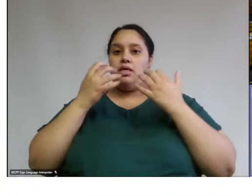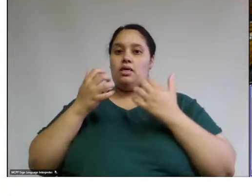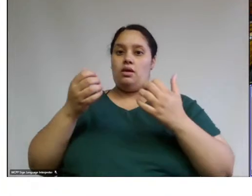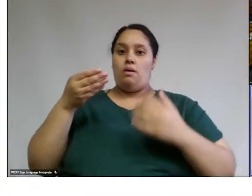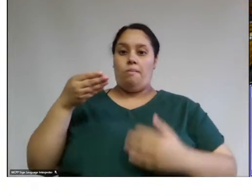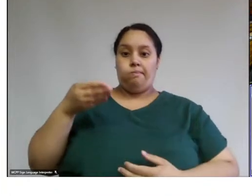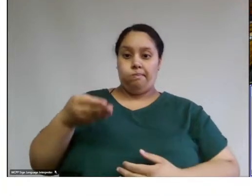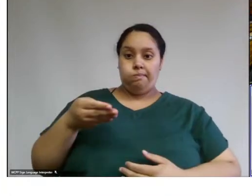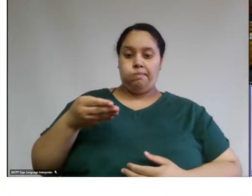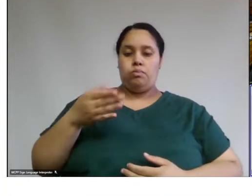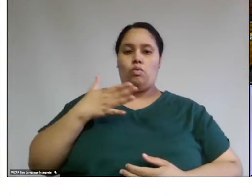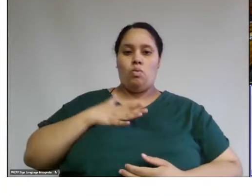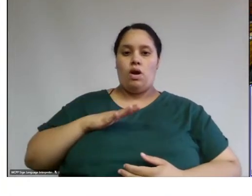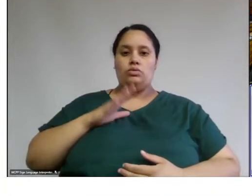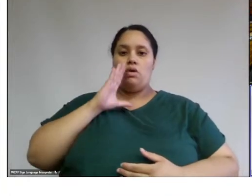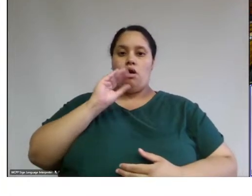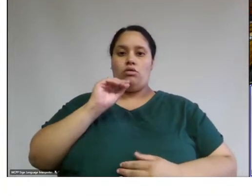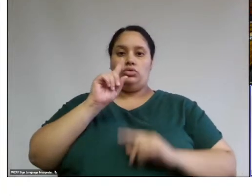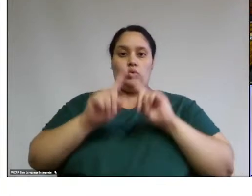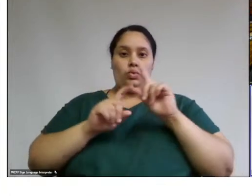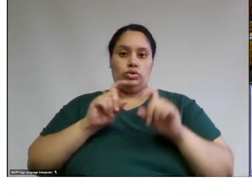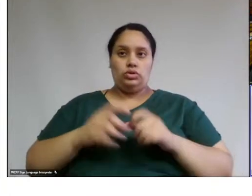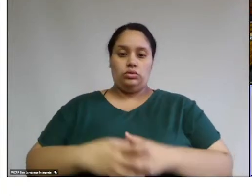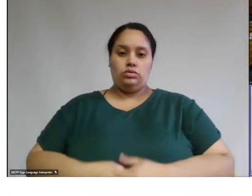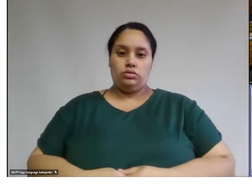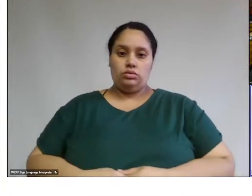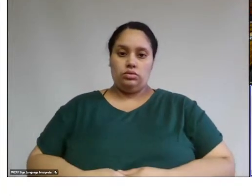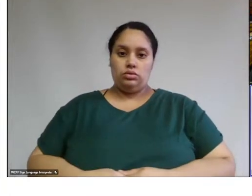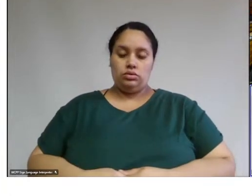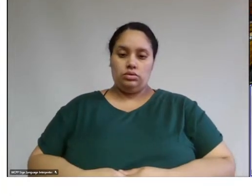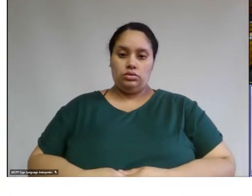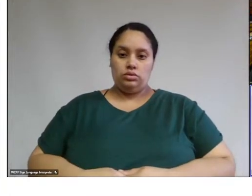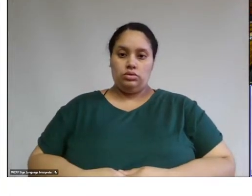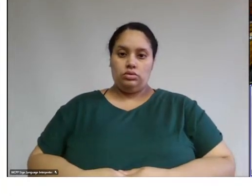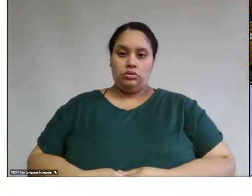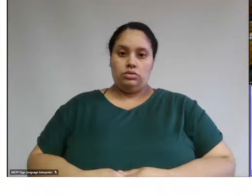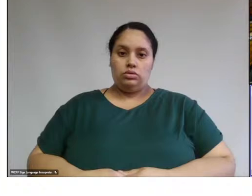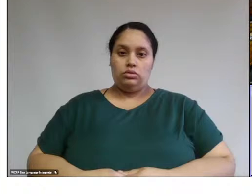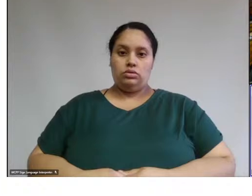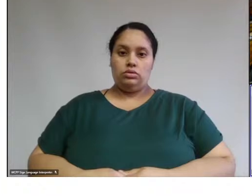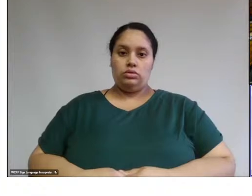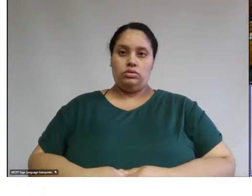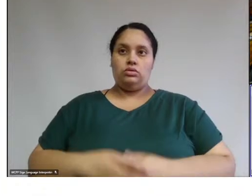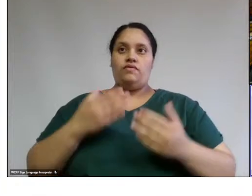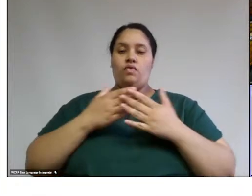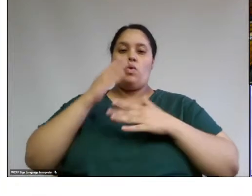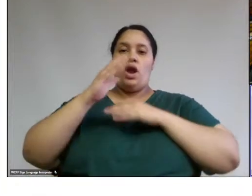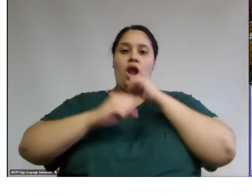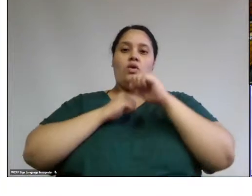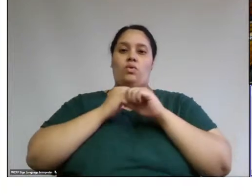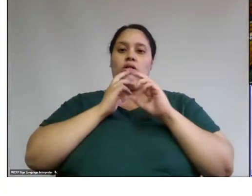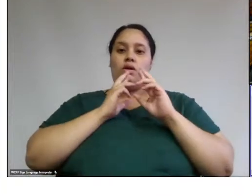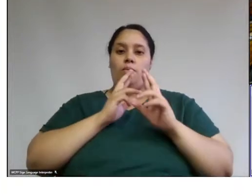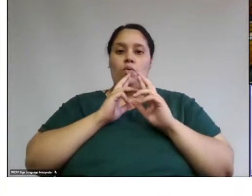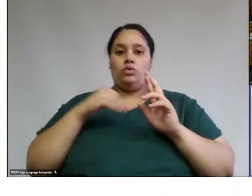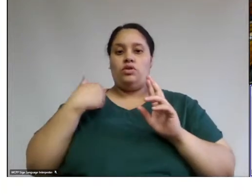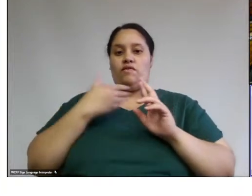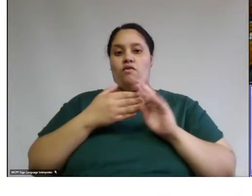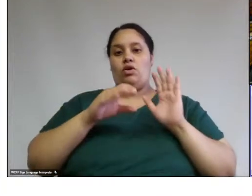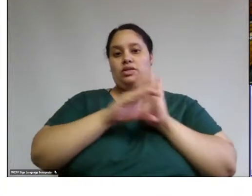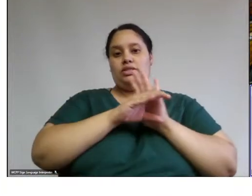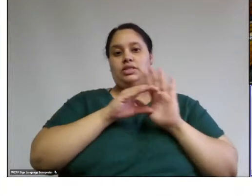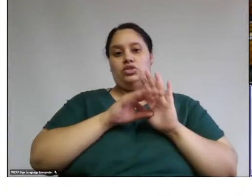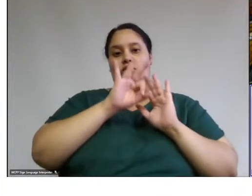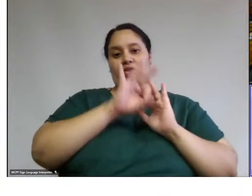have indicated that they would like to ask questions on the annual report in terms so far as Section C